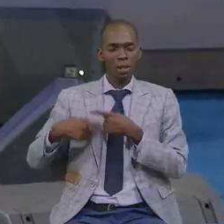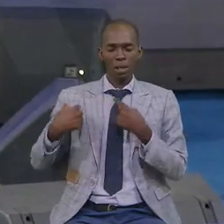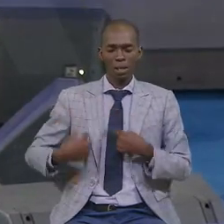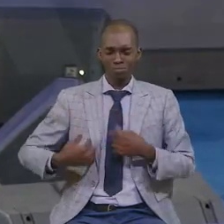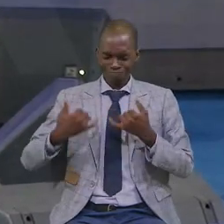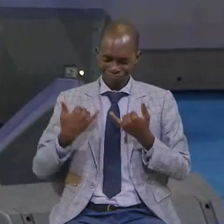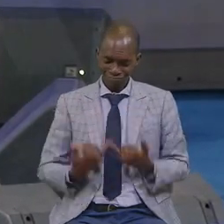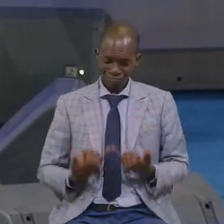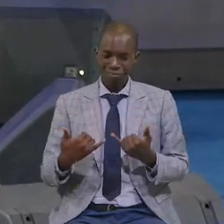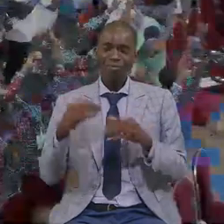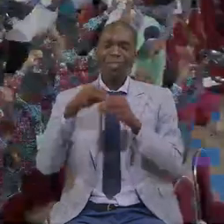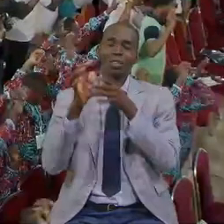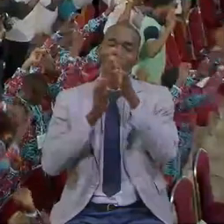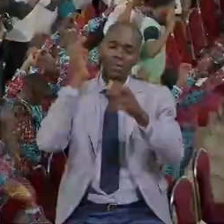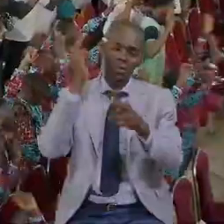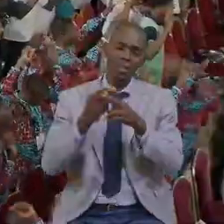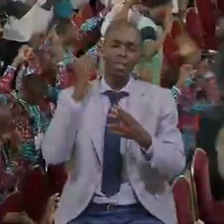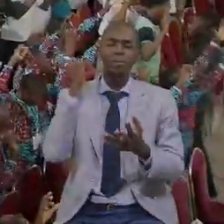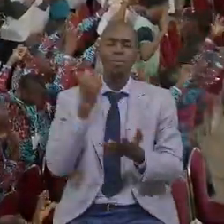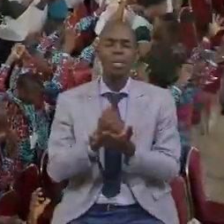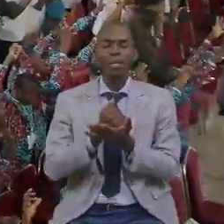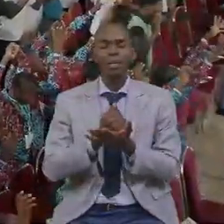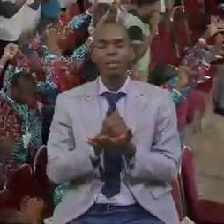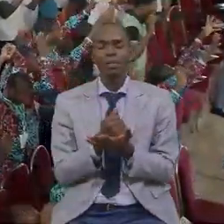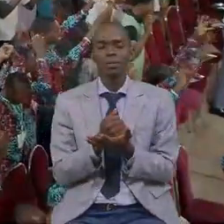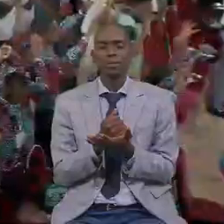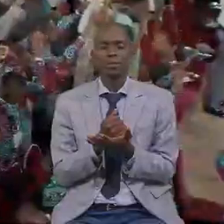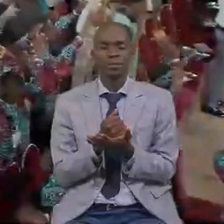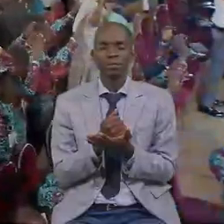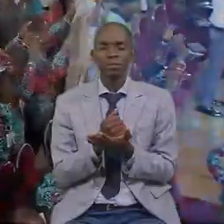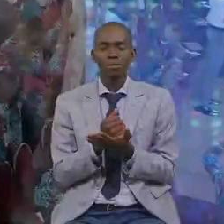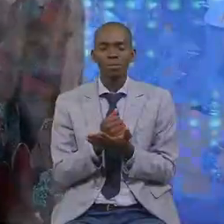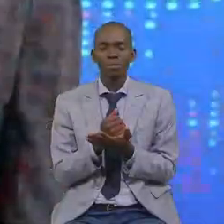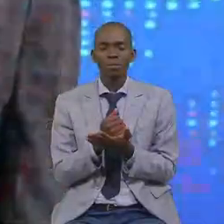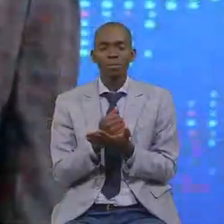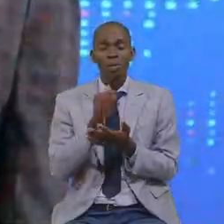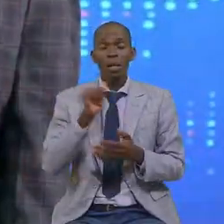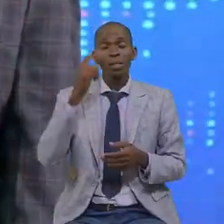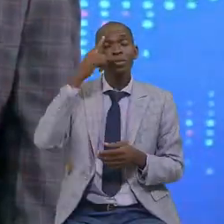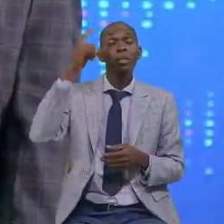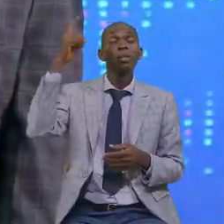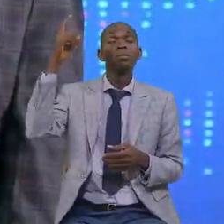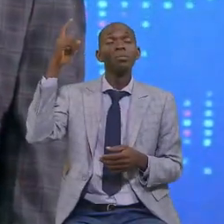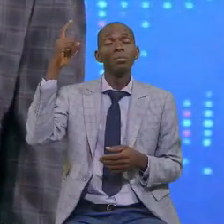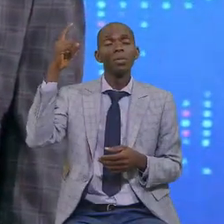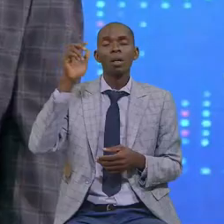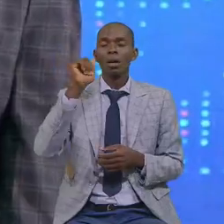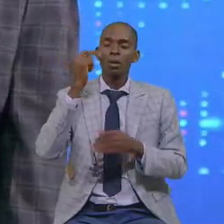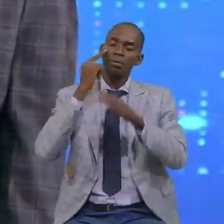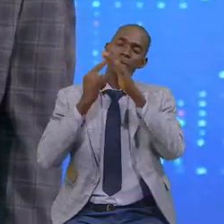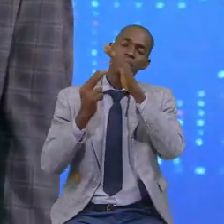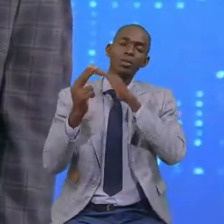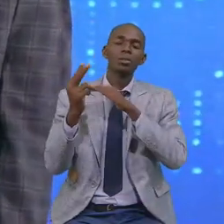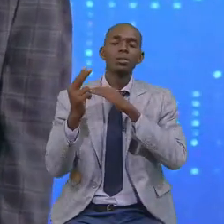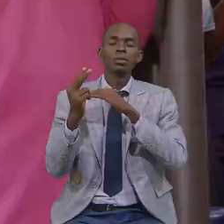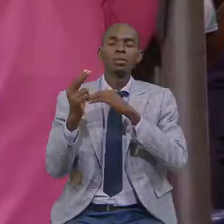now in Jesus' name. A dream. a vision,